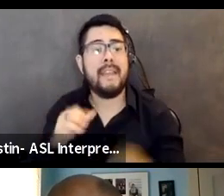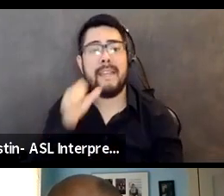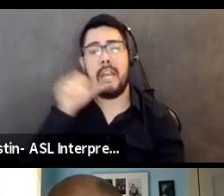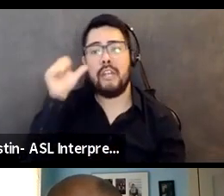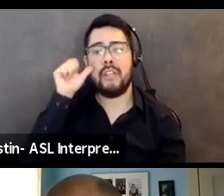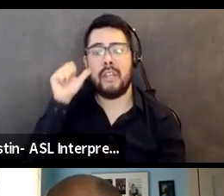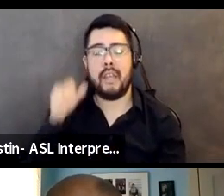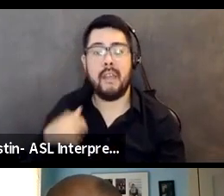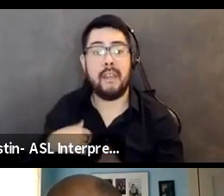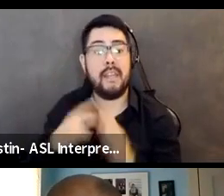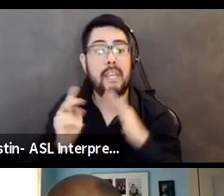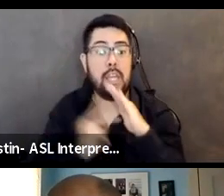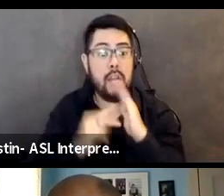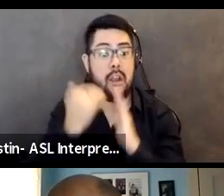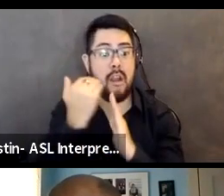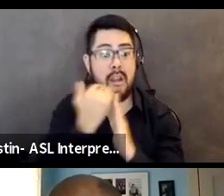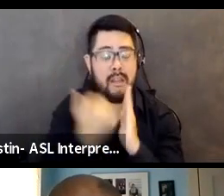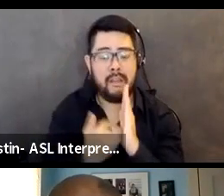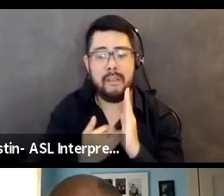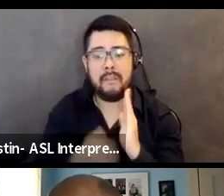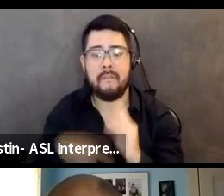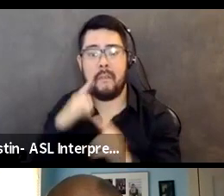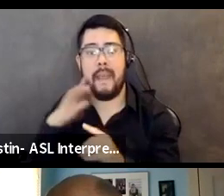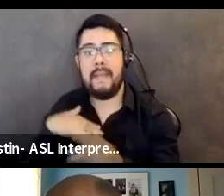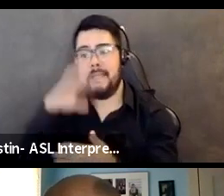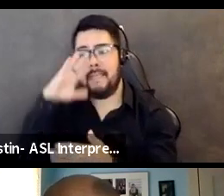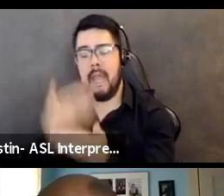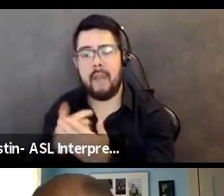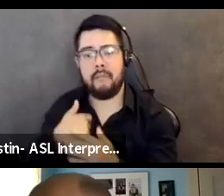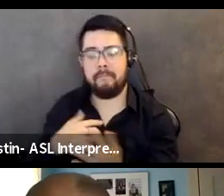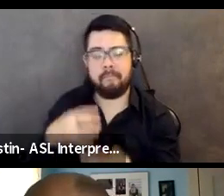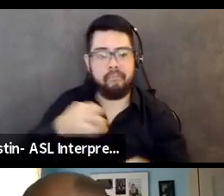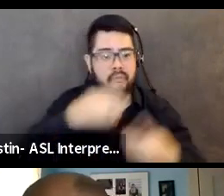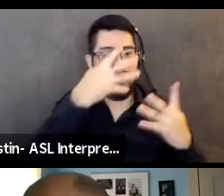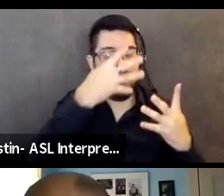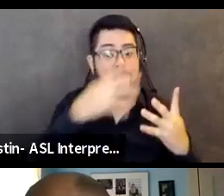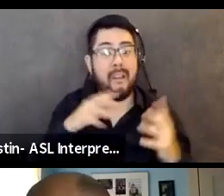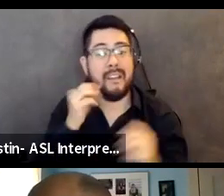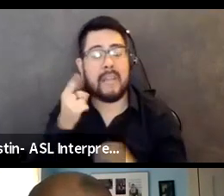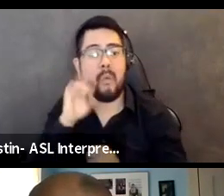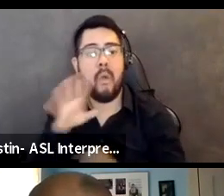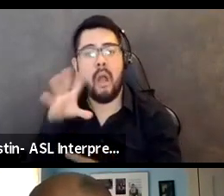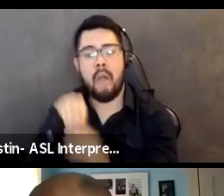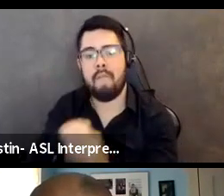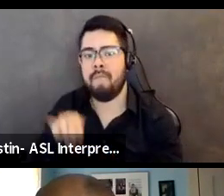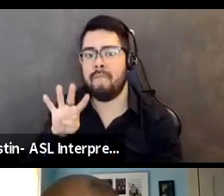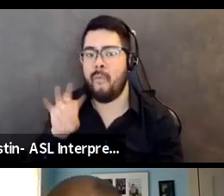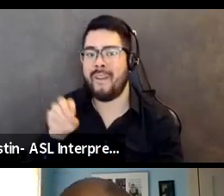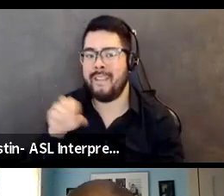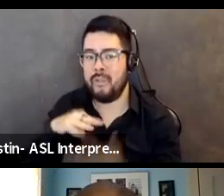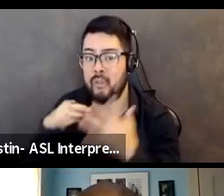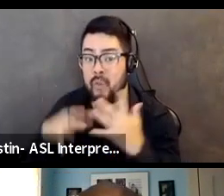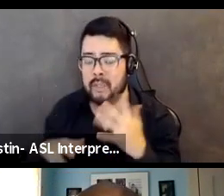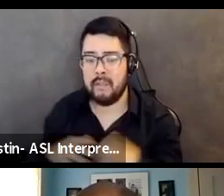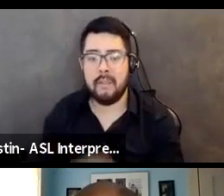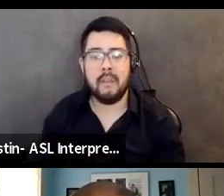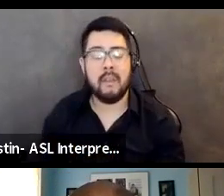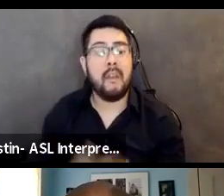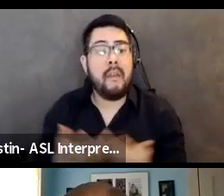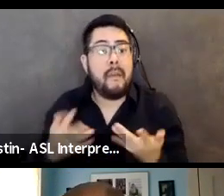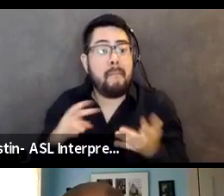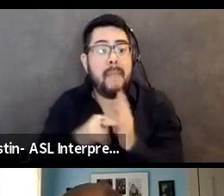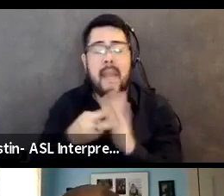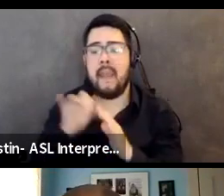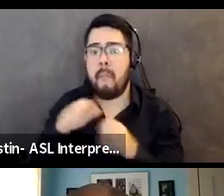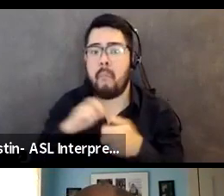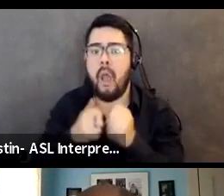kindergarten list for my son daschle and he is going to be in a class of 40 students unless we do something this problem is not